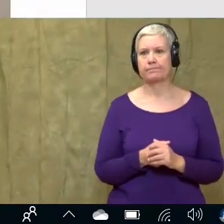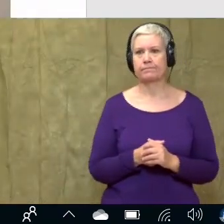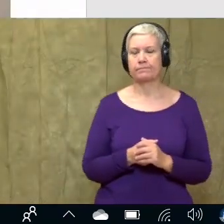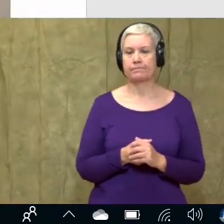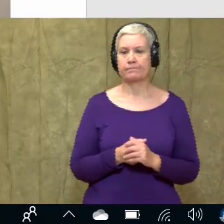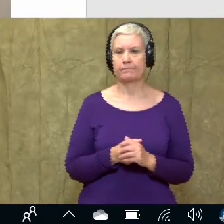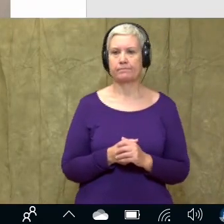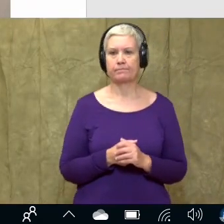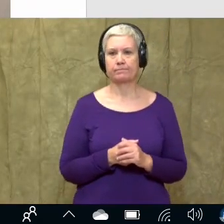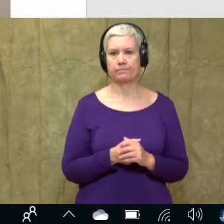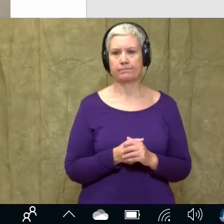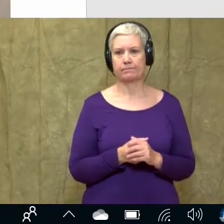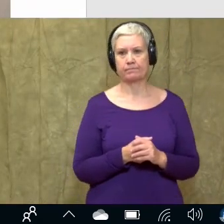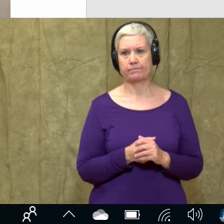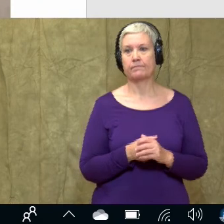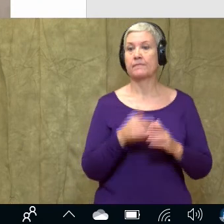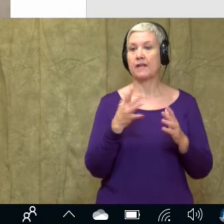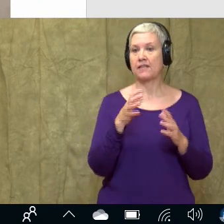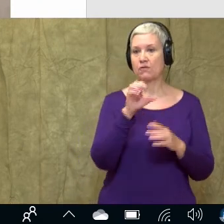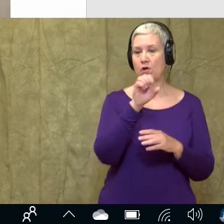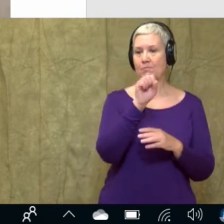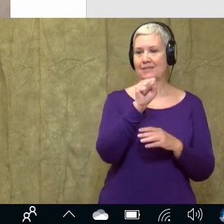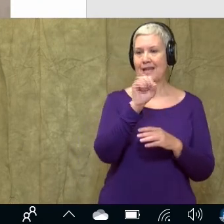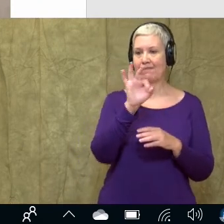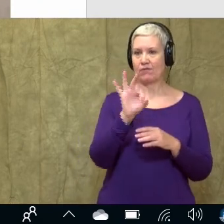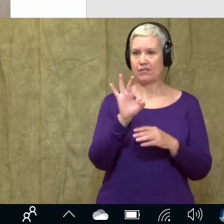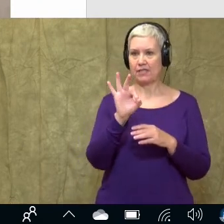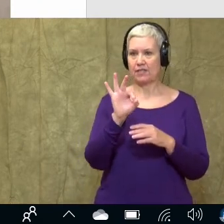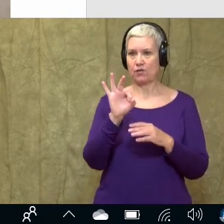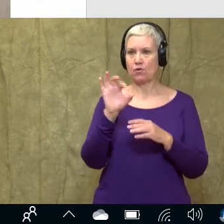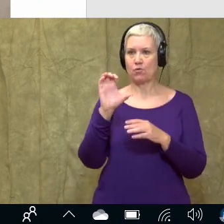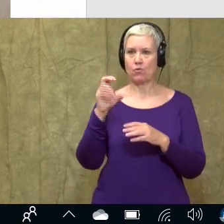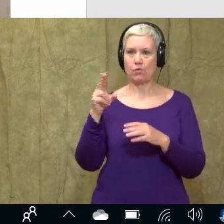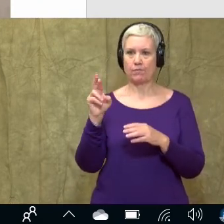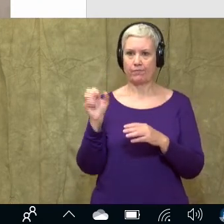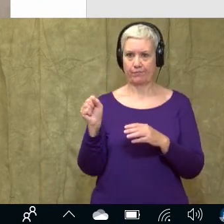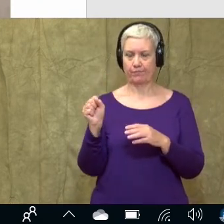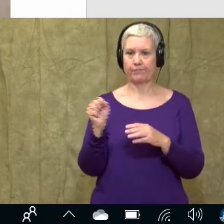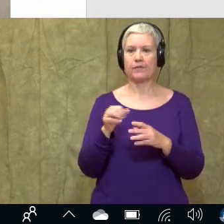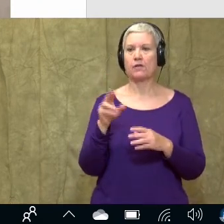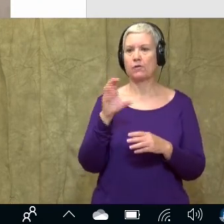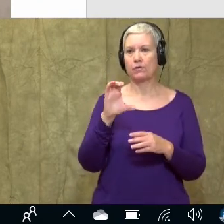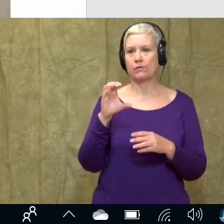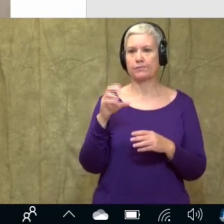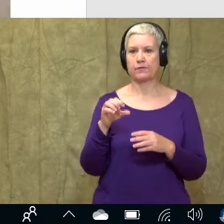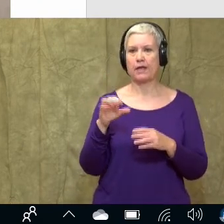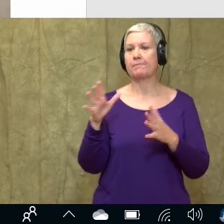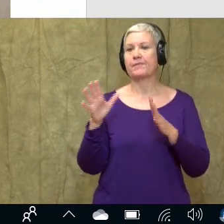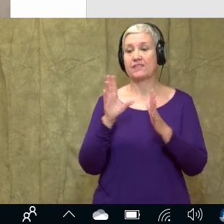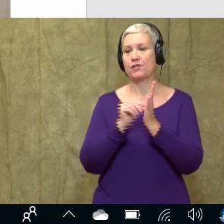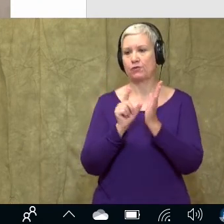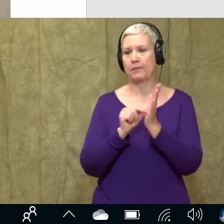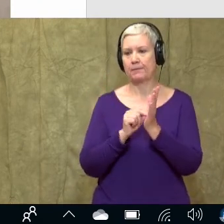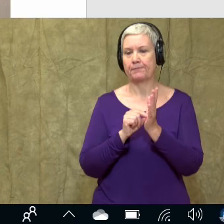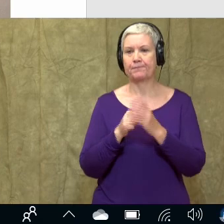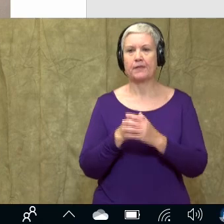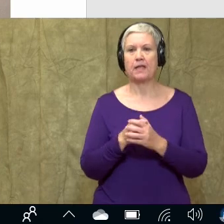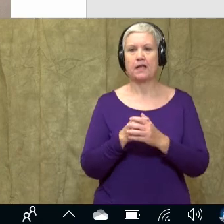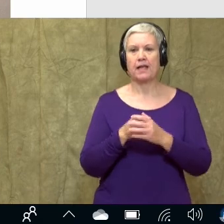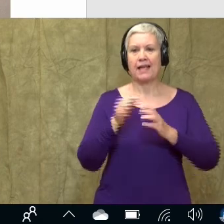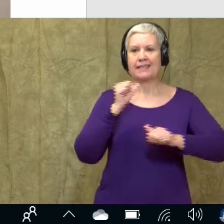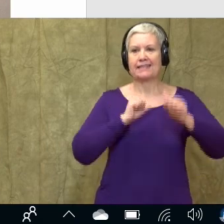First of all, it's from the San Francisco Chronicle. It's called Scientists Fear the Spread of Exotic Snakes. It was